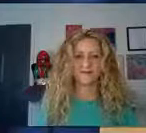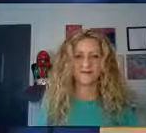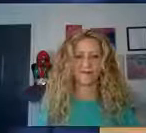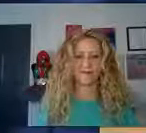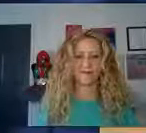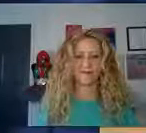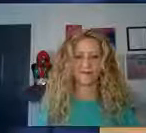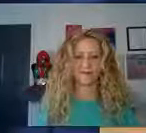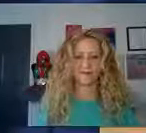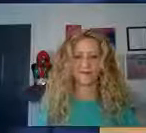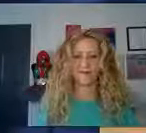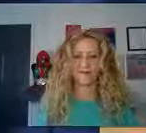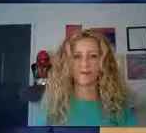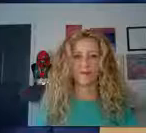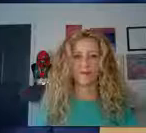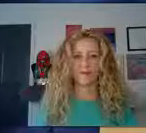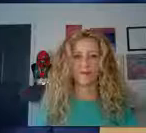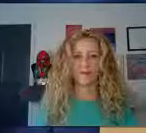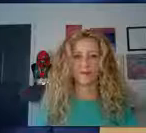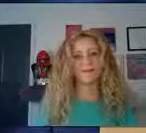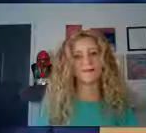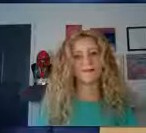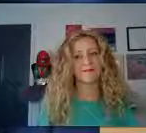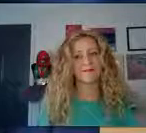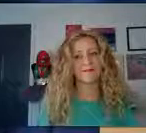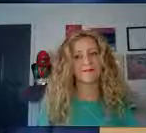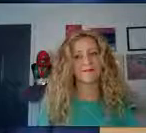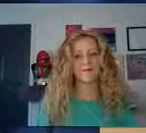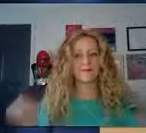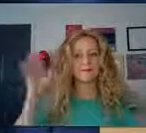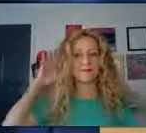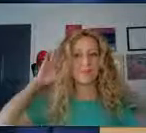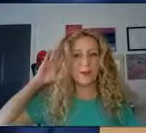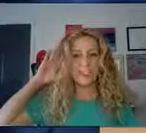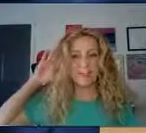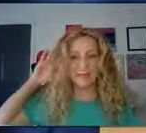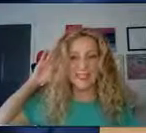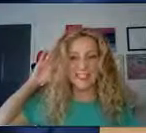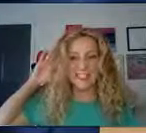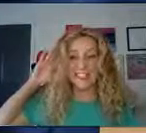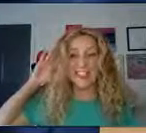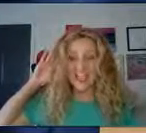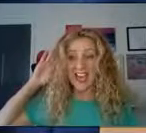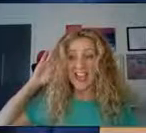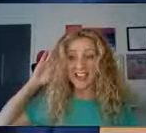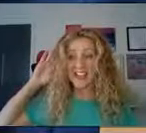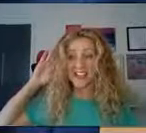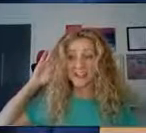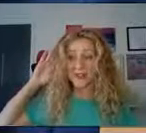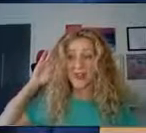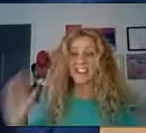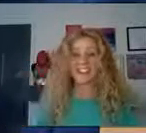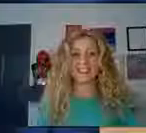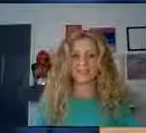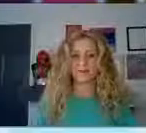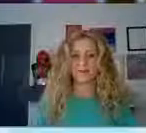Friends, which picture pass is made out of wood and looks like a T? What is it, friends? Yeah,